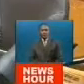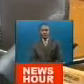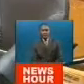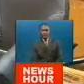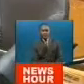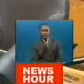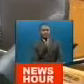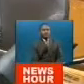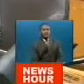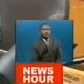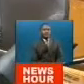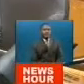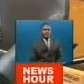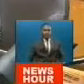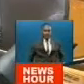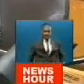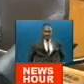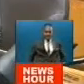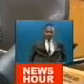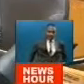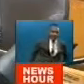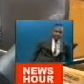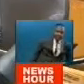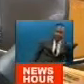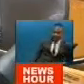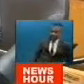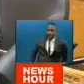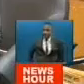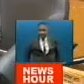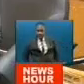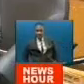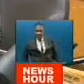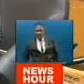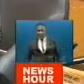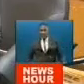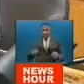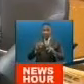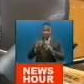Yeah. Orphans without support. Who is going to be in charge of this to identify this group?